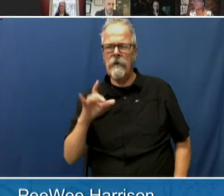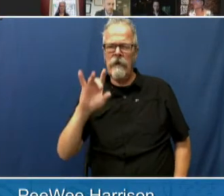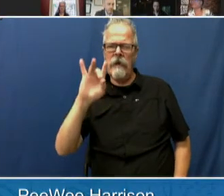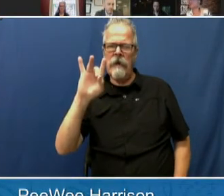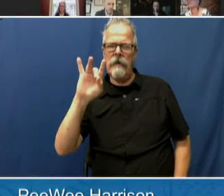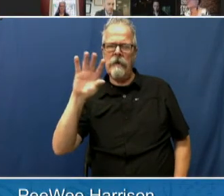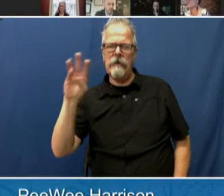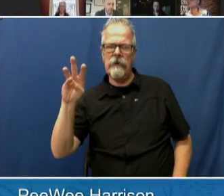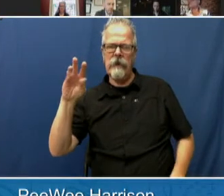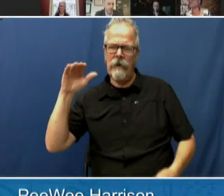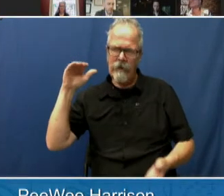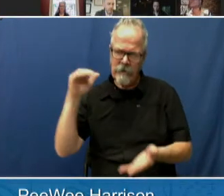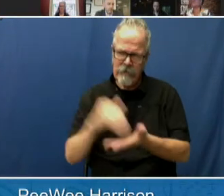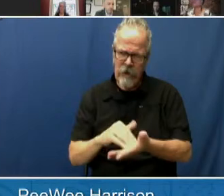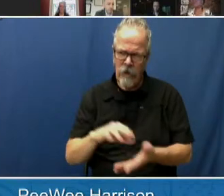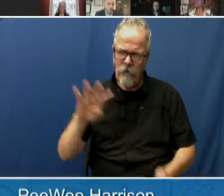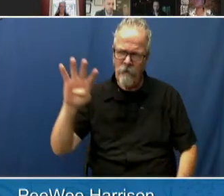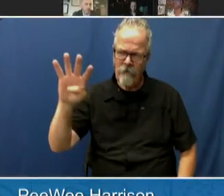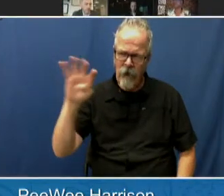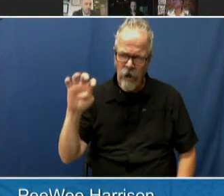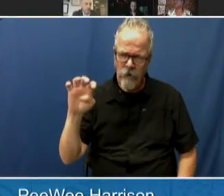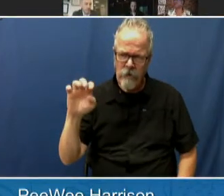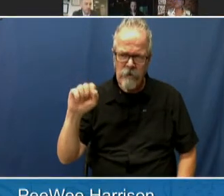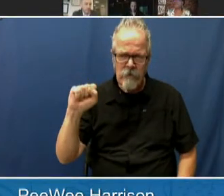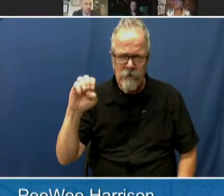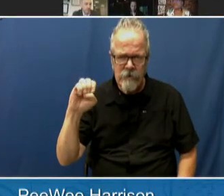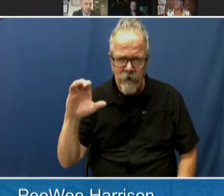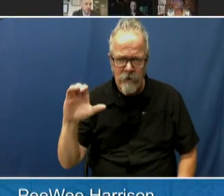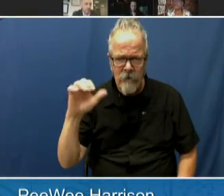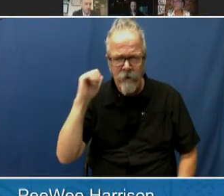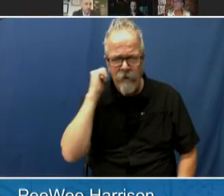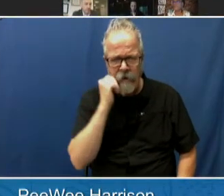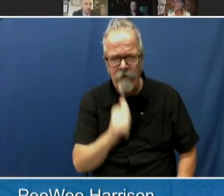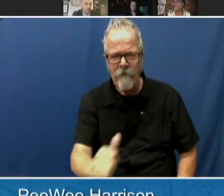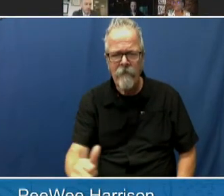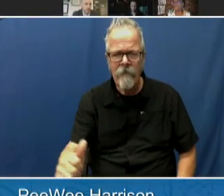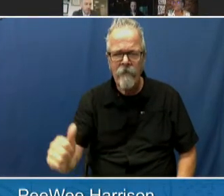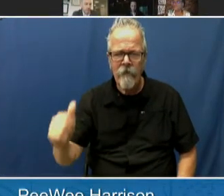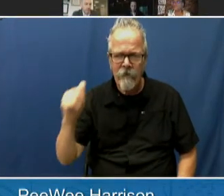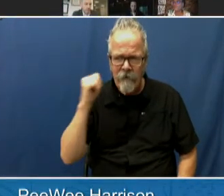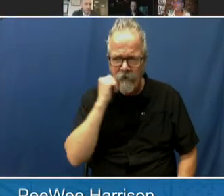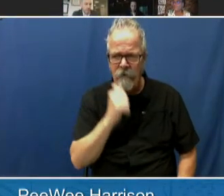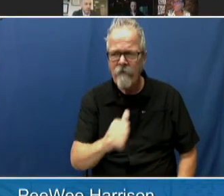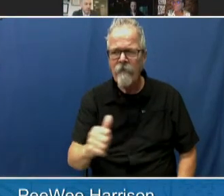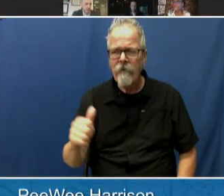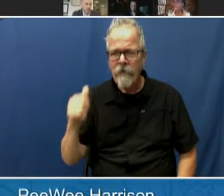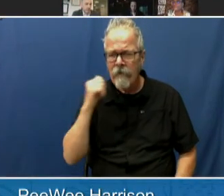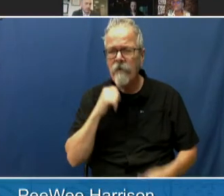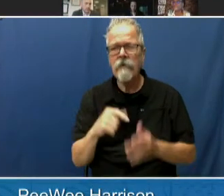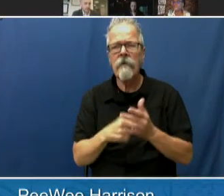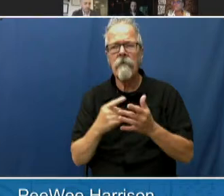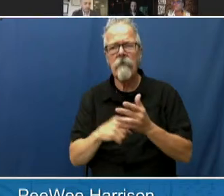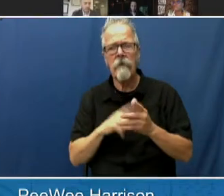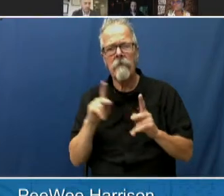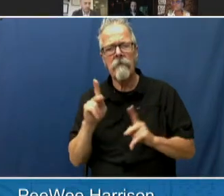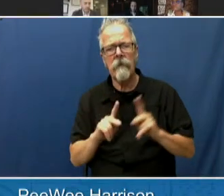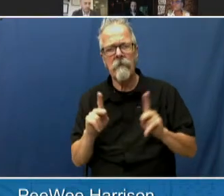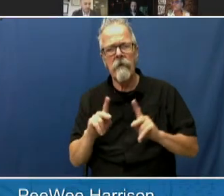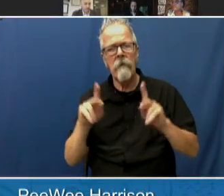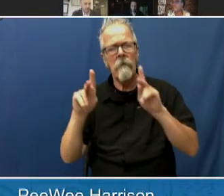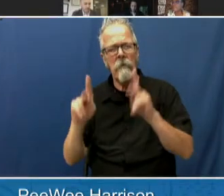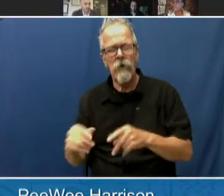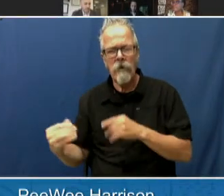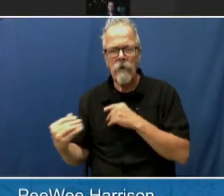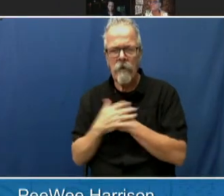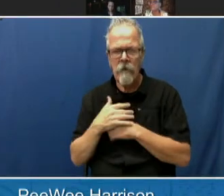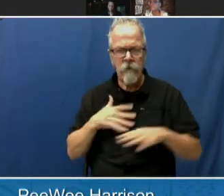And sometimes somebody could, you know, get us off our rocker or say something we don't like or do something we don't like. And